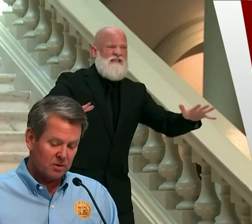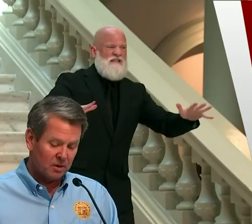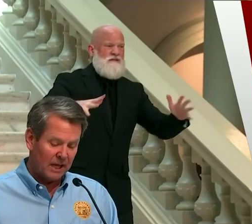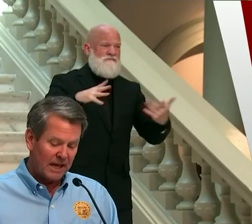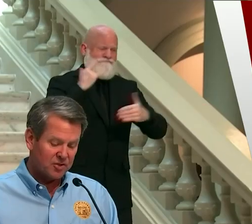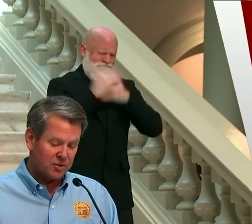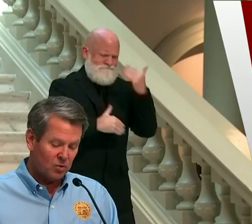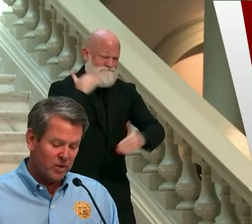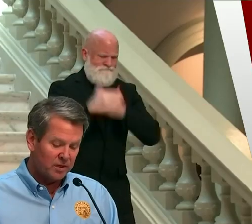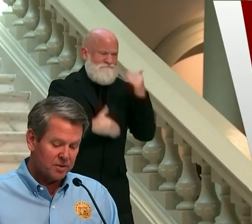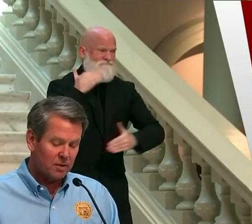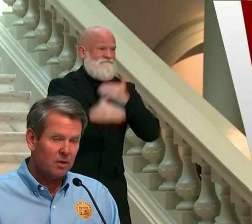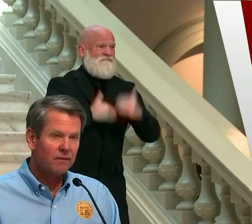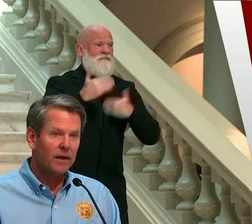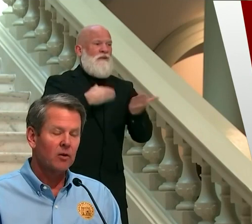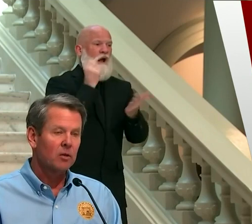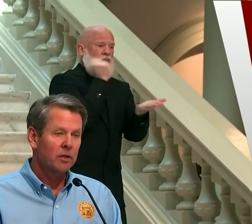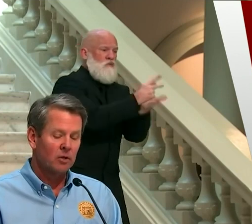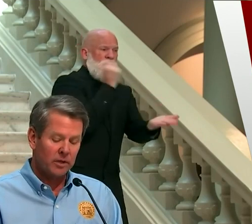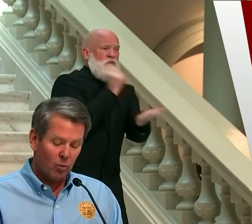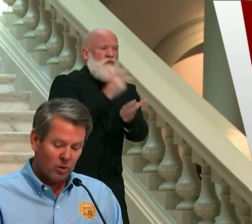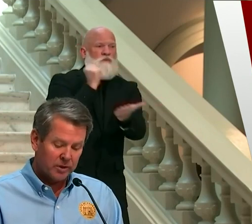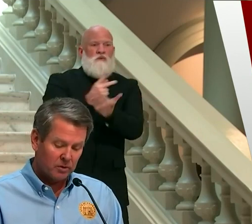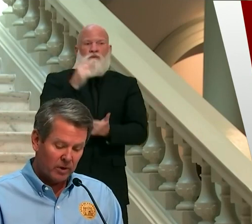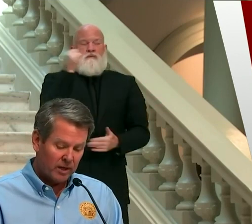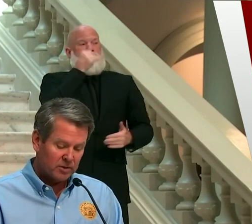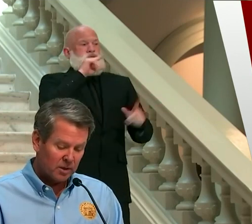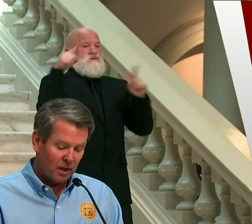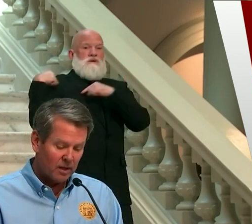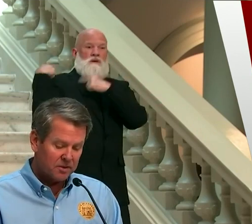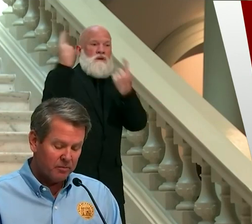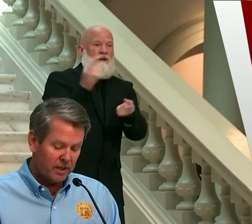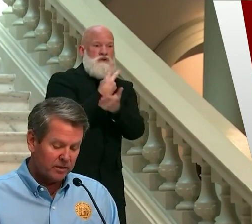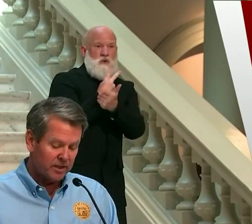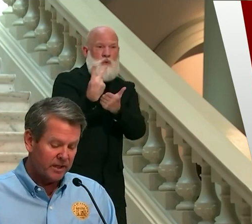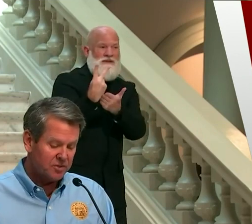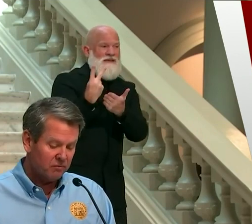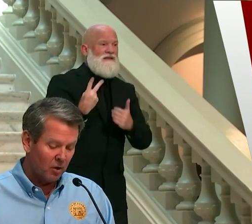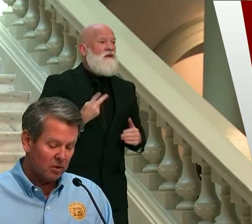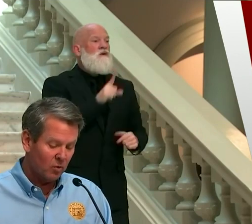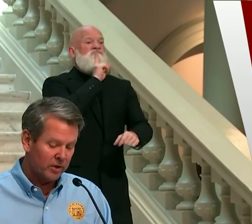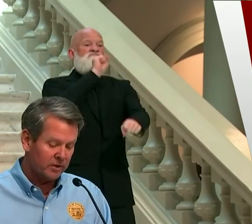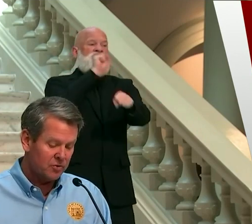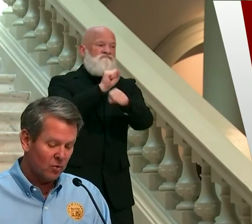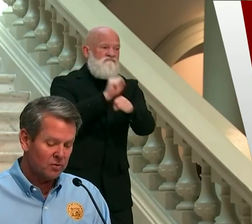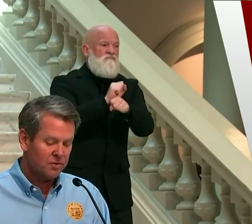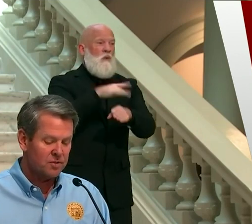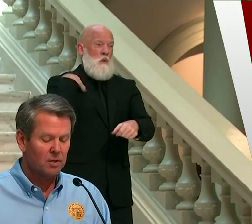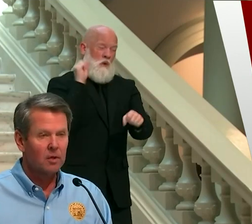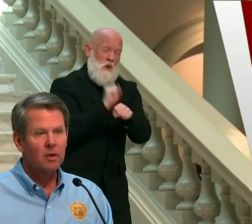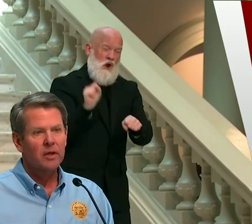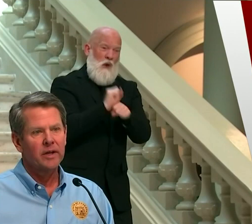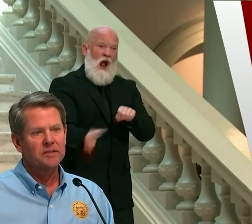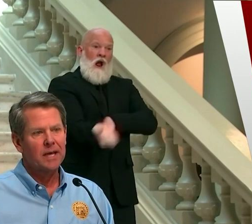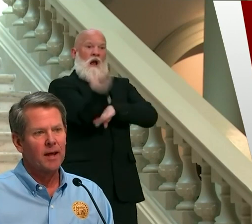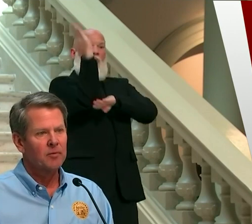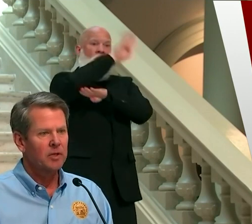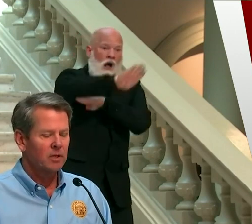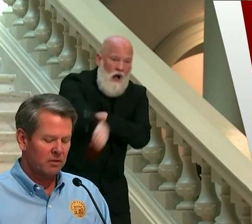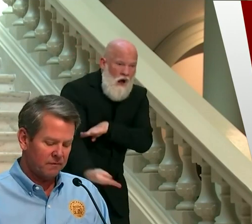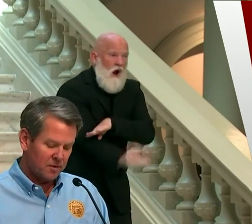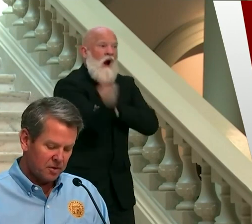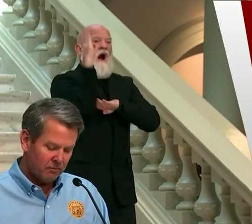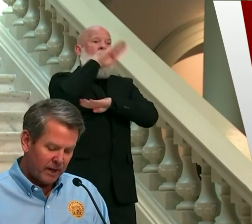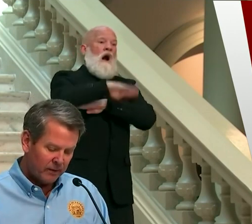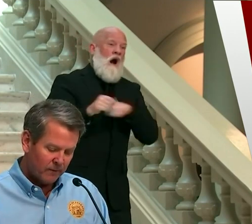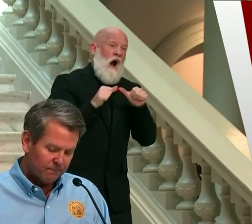today. The statewide shelter in place order has been extended. It will now expire April 30th instead of April 13th as originally